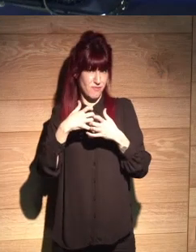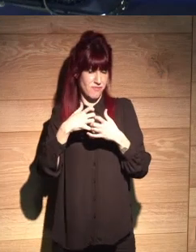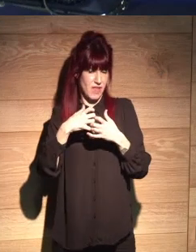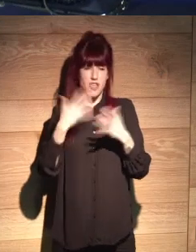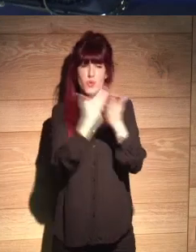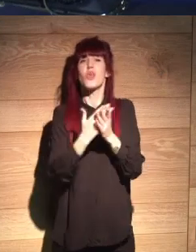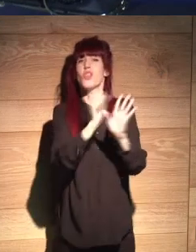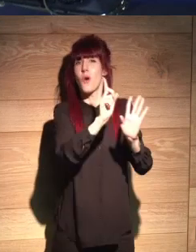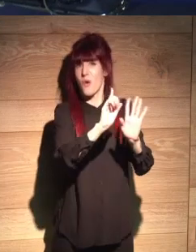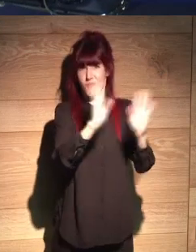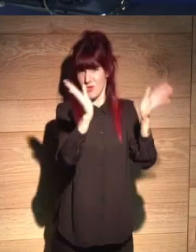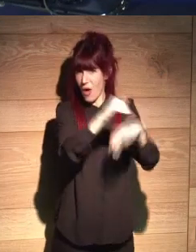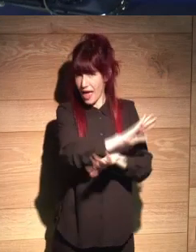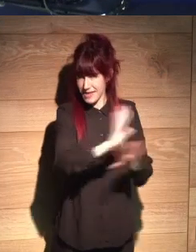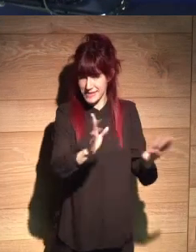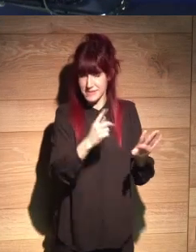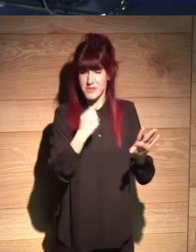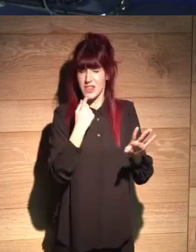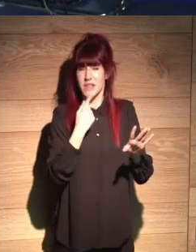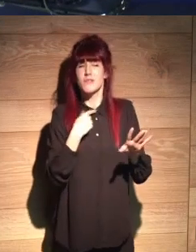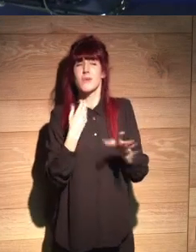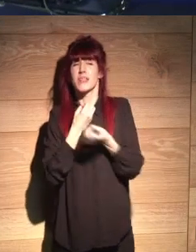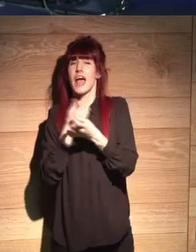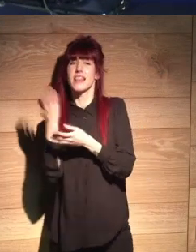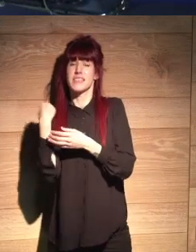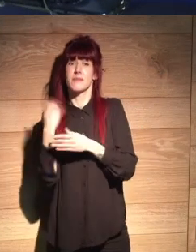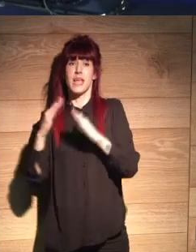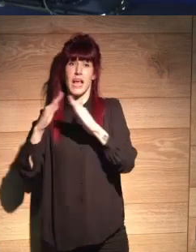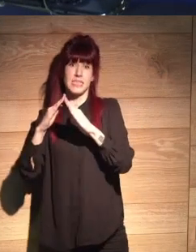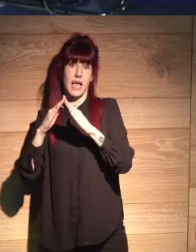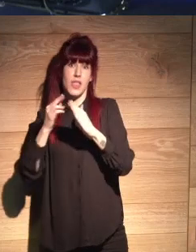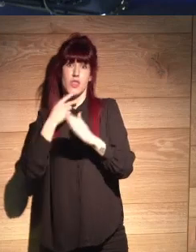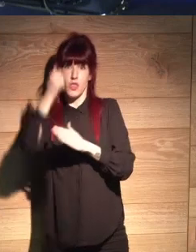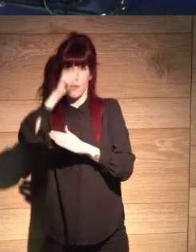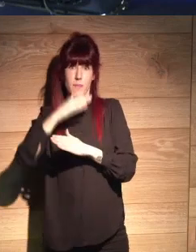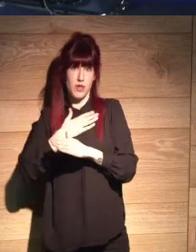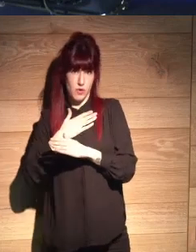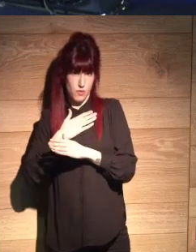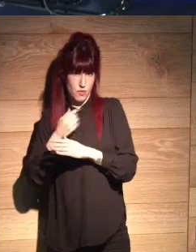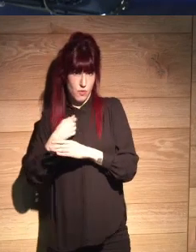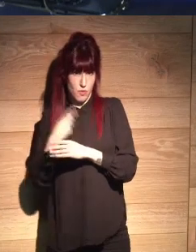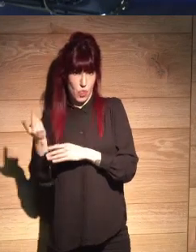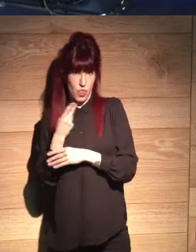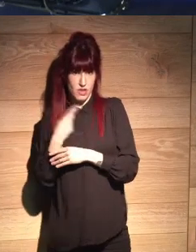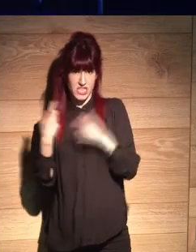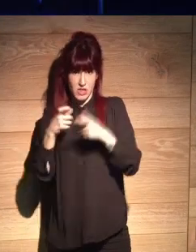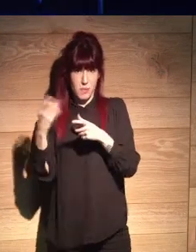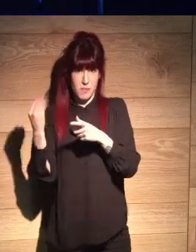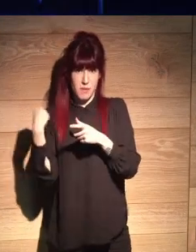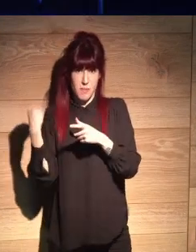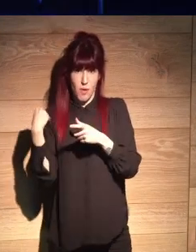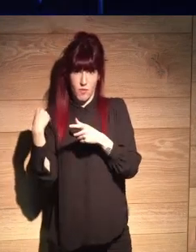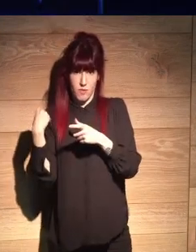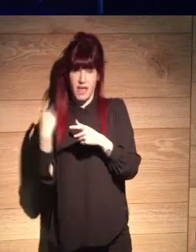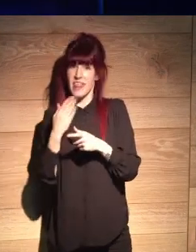This is not said based on any study, I know, because I mentioned that to Susanna in my boyfriend and myself, same